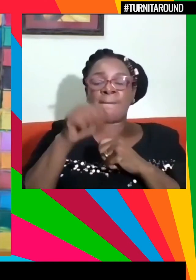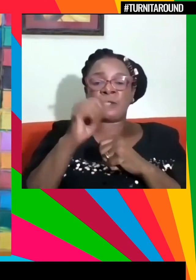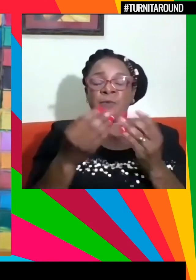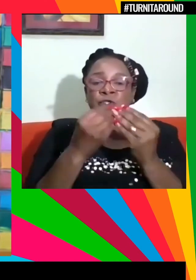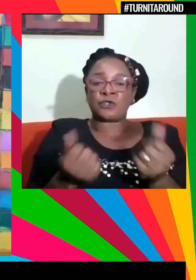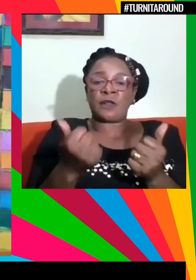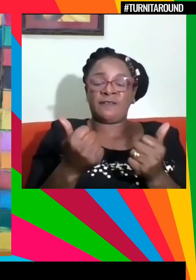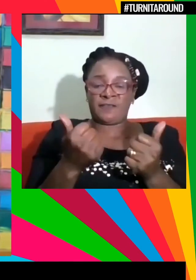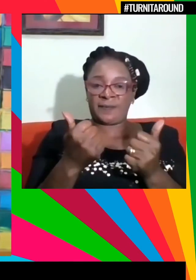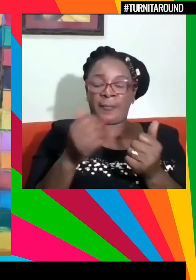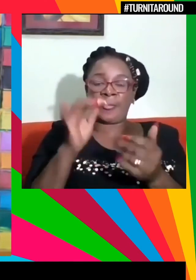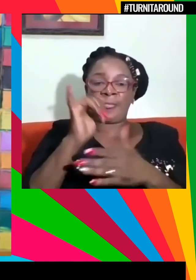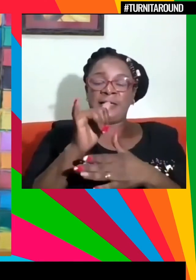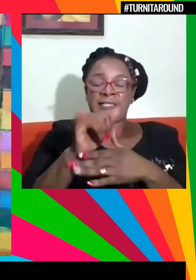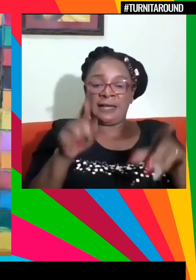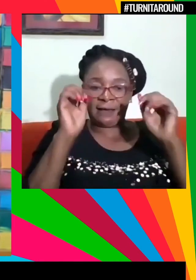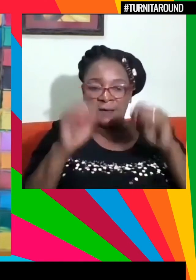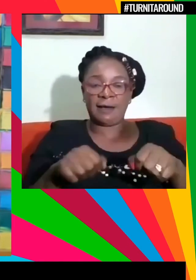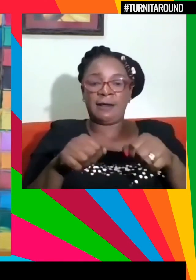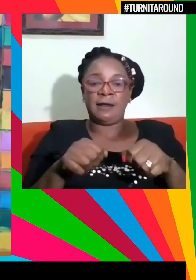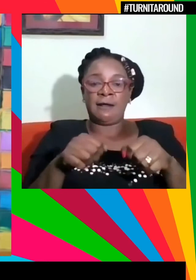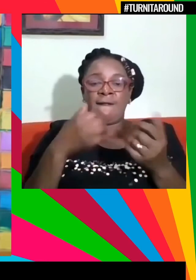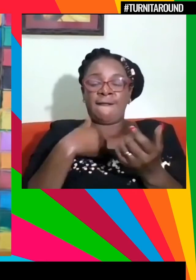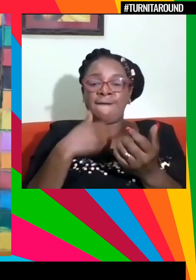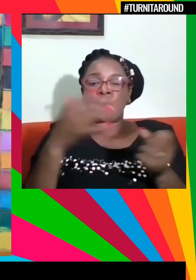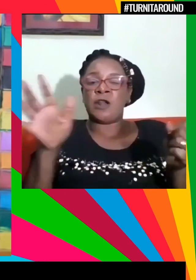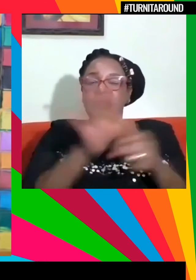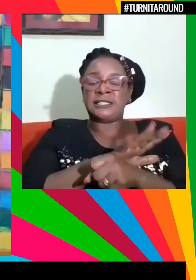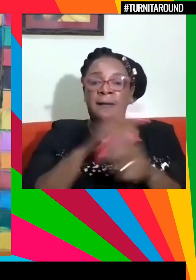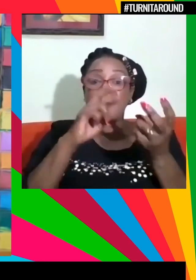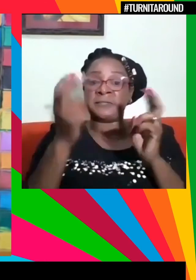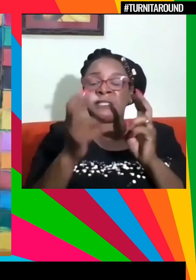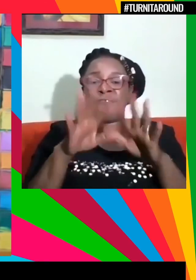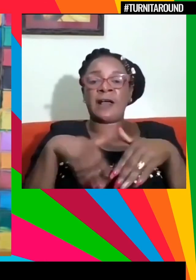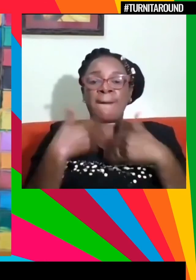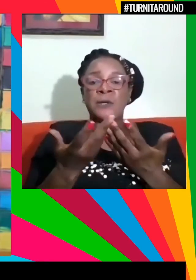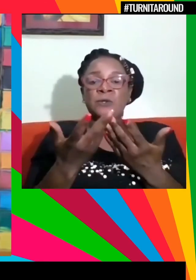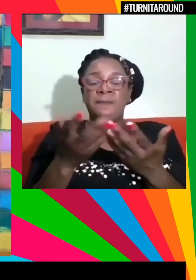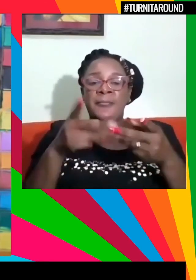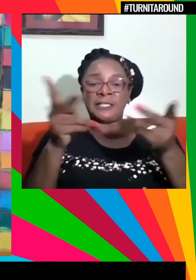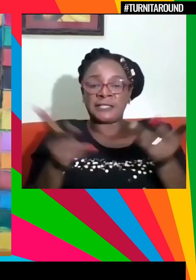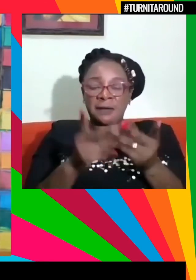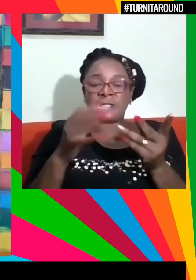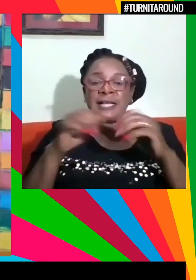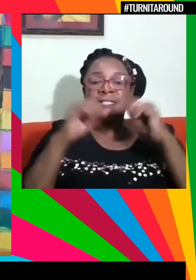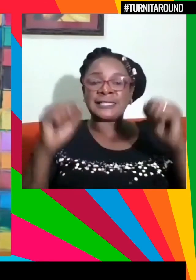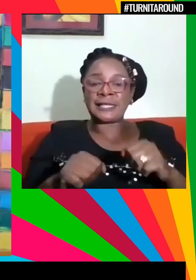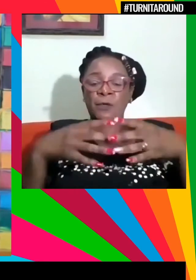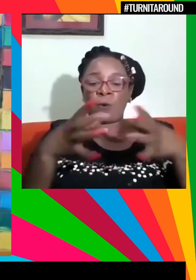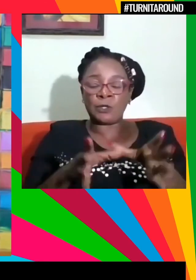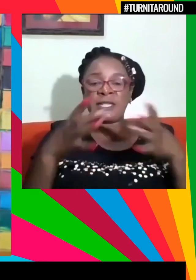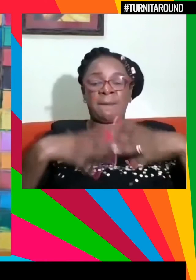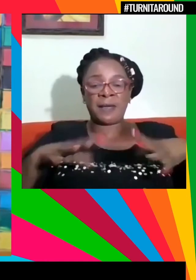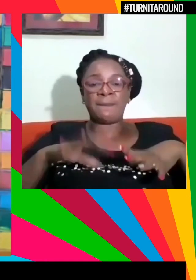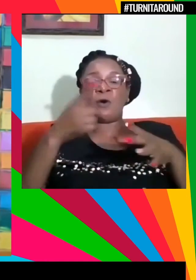won't really solve it. So I think having that holistic perspective about, you know, the entire system, the community, the people that are part of